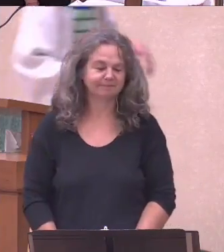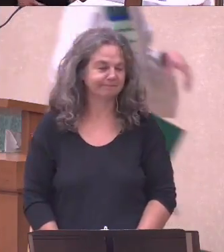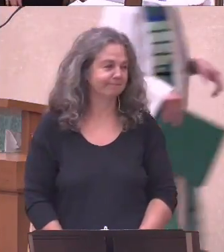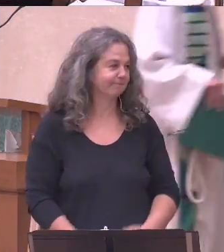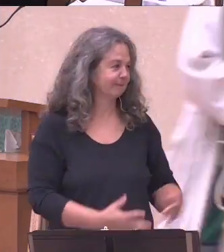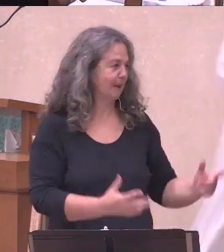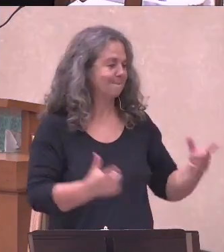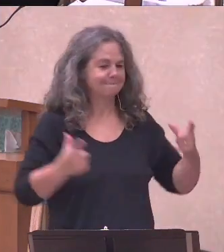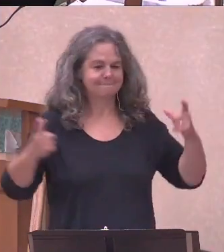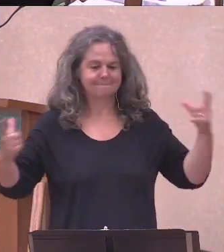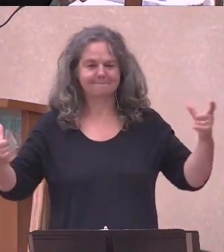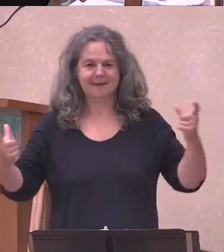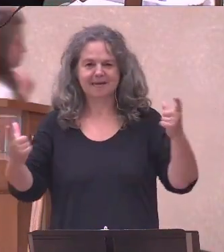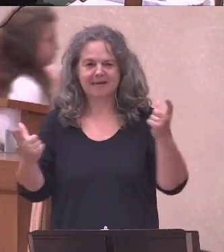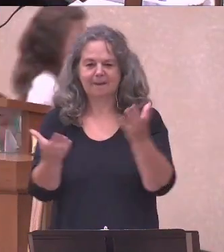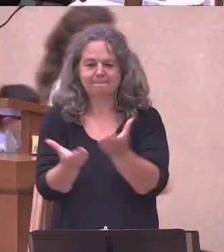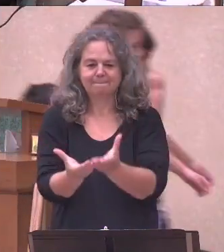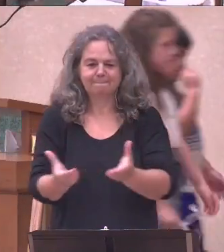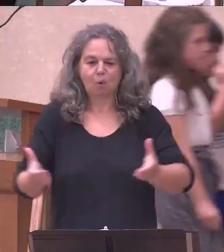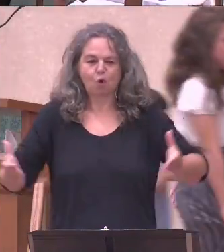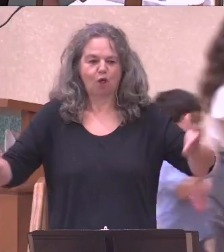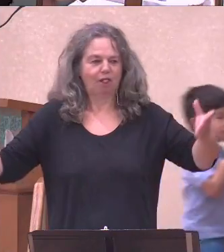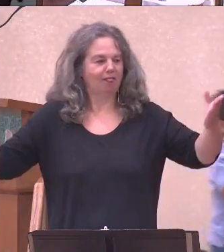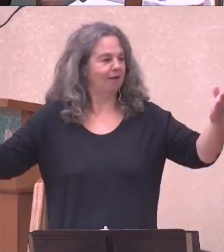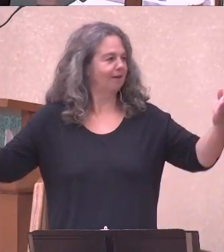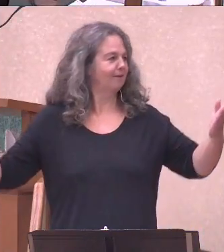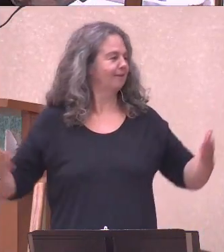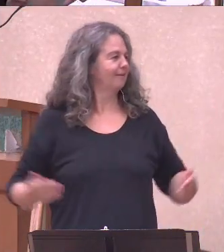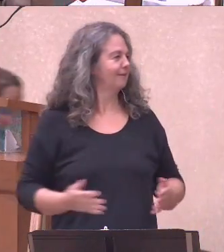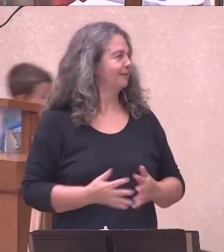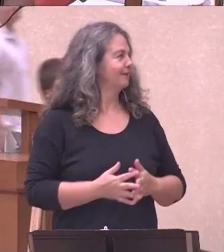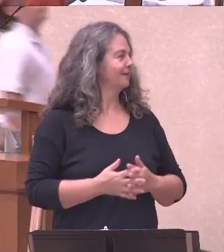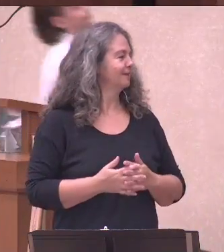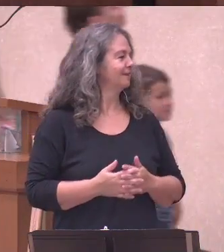this big bowl over here.